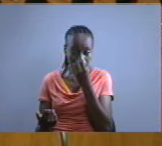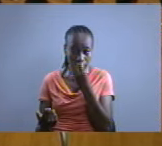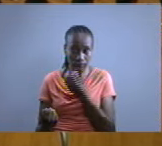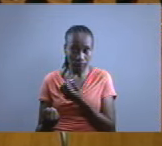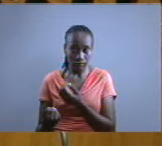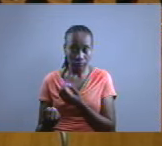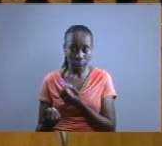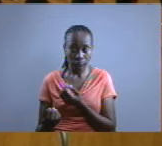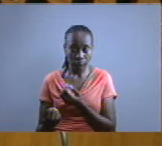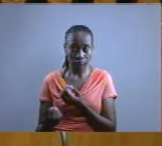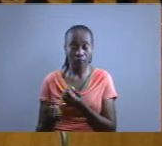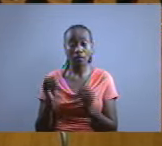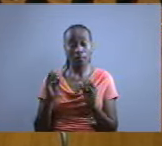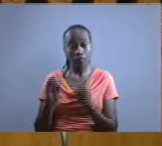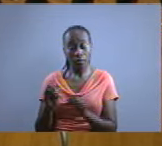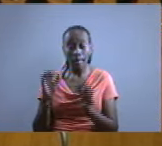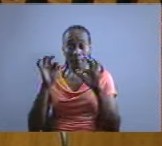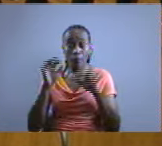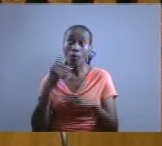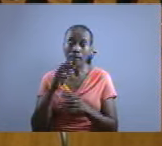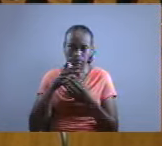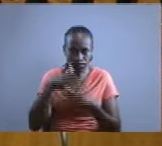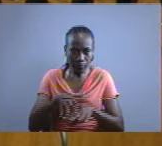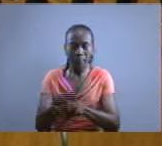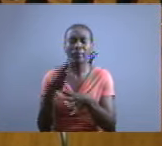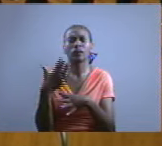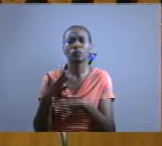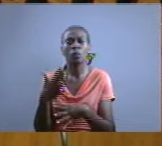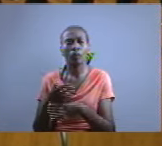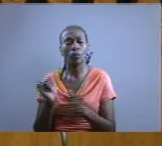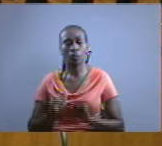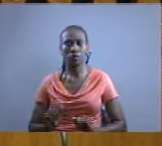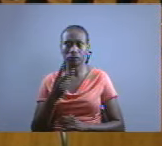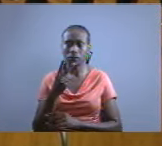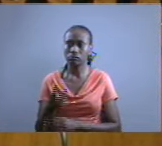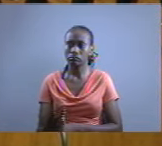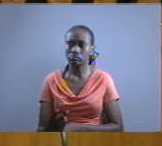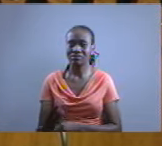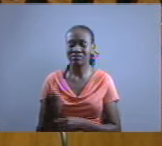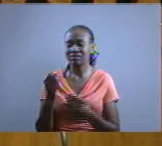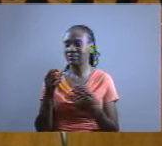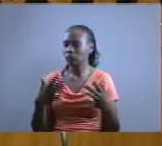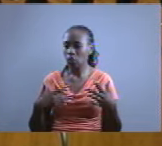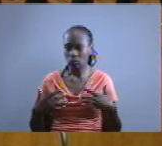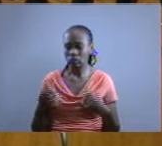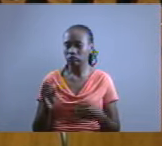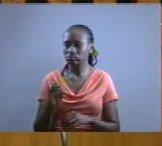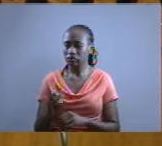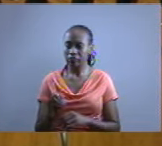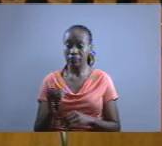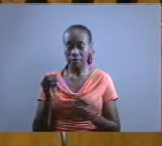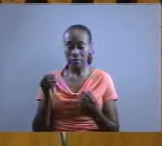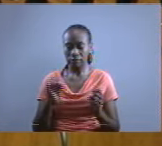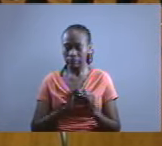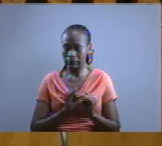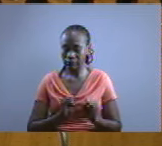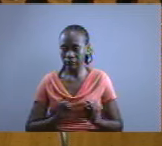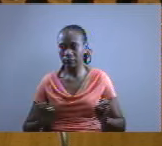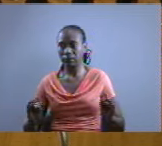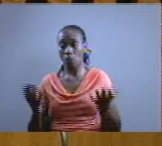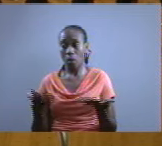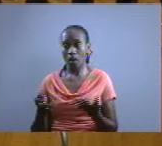are meant to implement it. Wage and income disparities are chronically severe in the